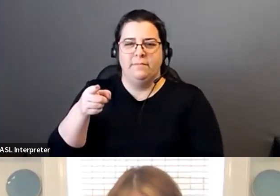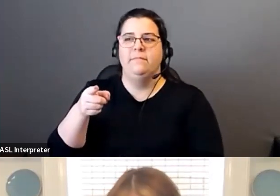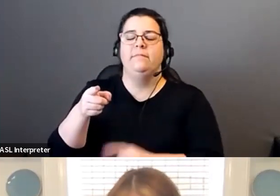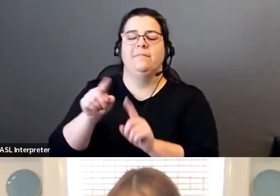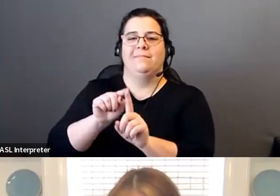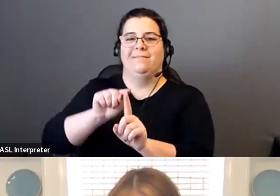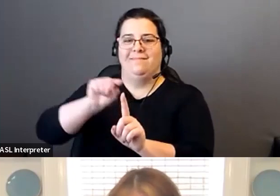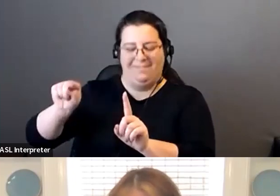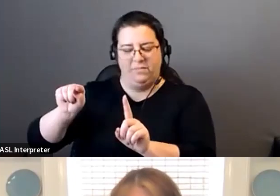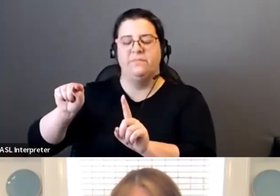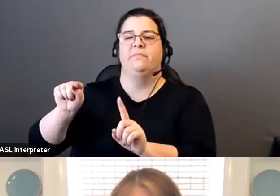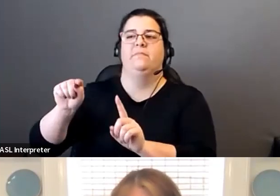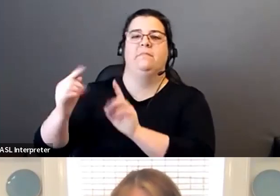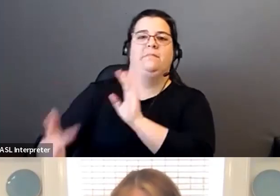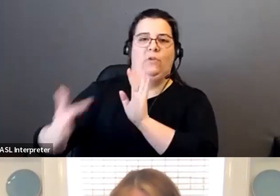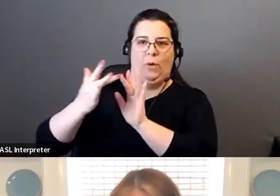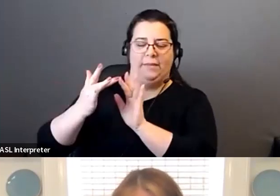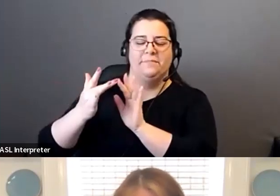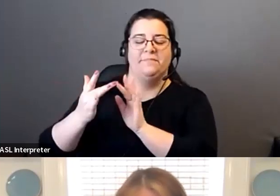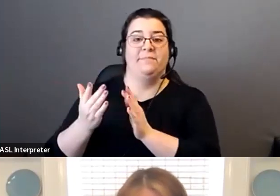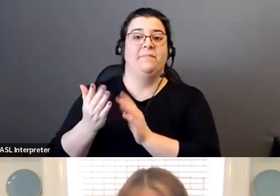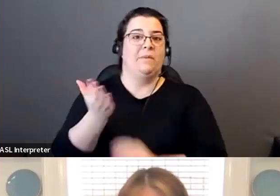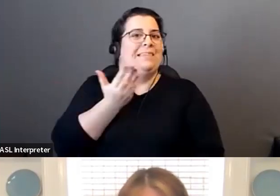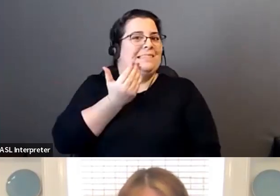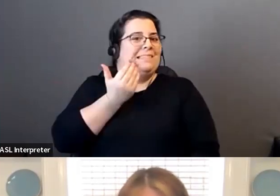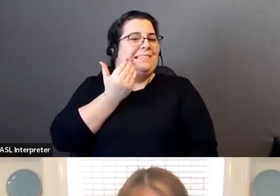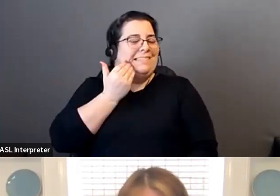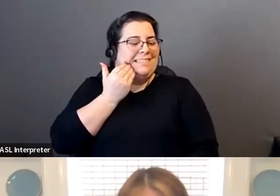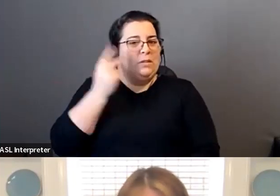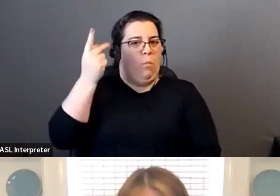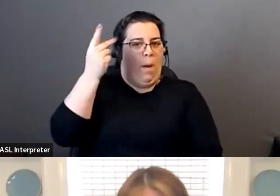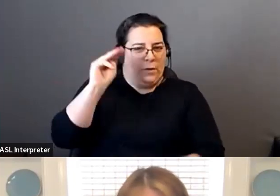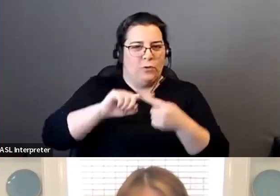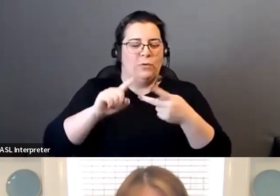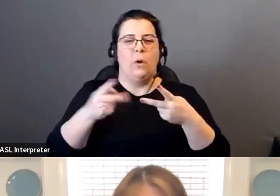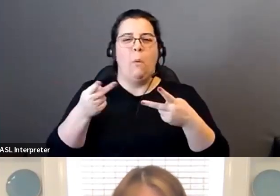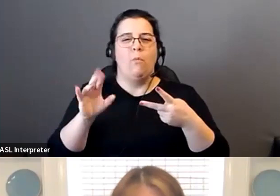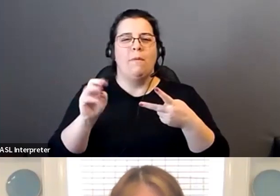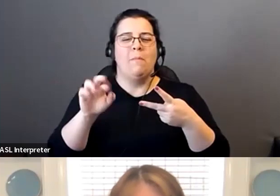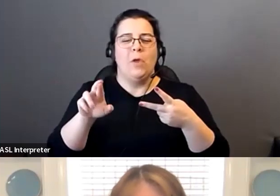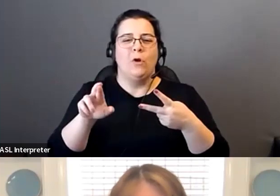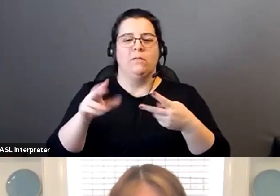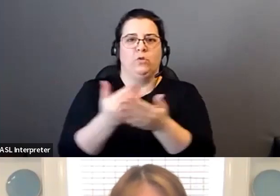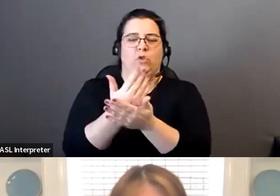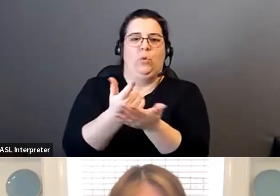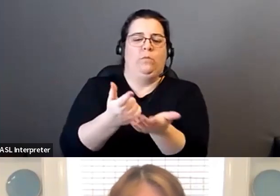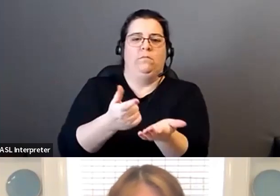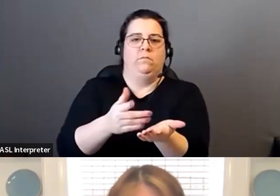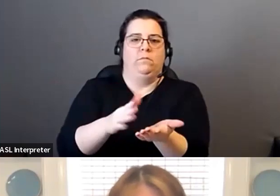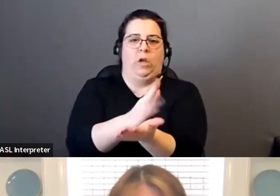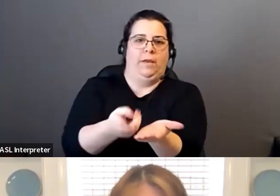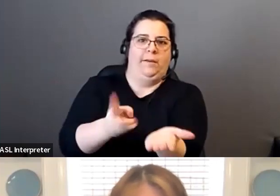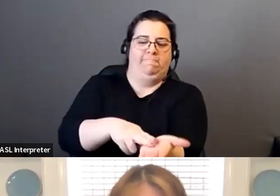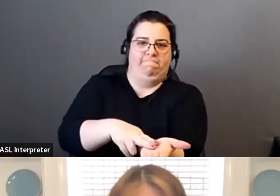Prime Minister and the Premiers signed an agreement for health transfers, which means more money for seniors' homes, etc. So